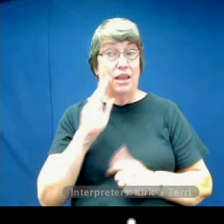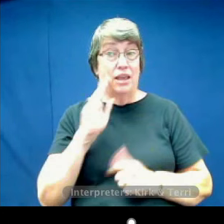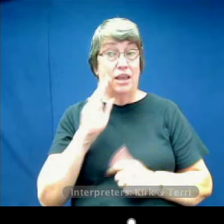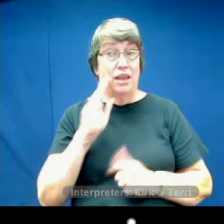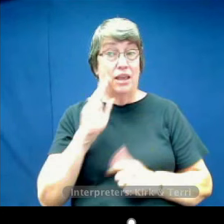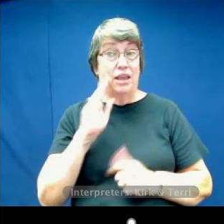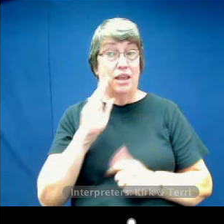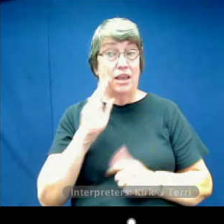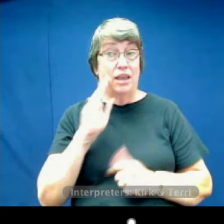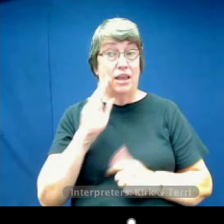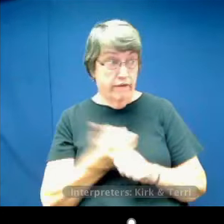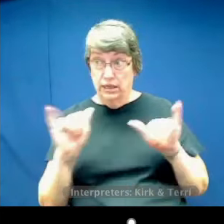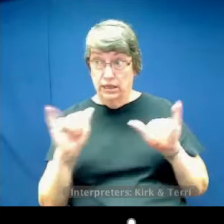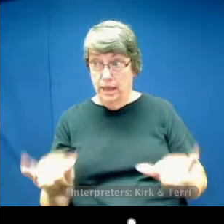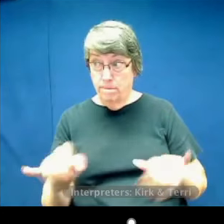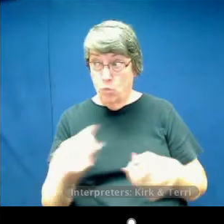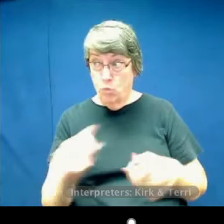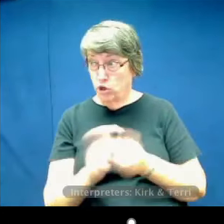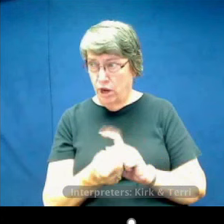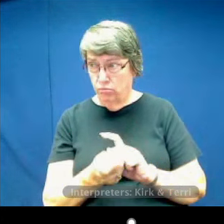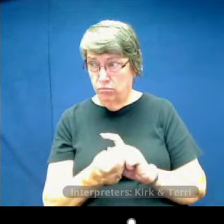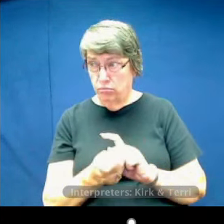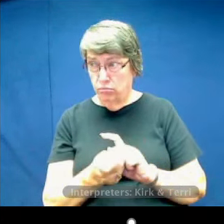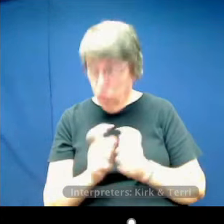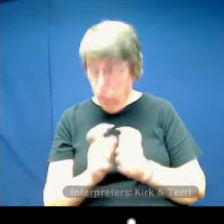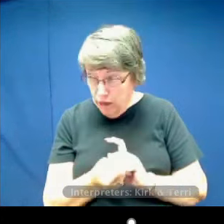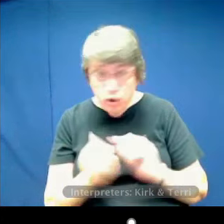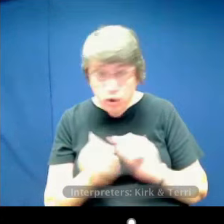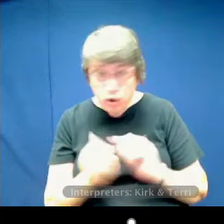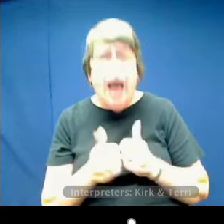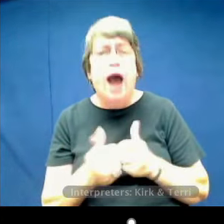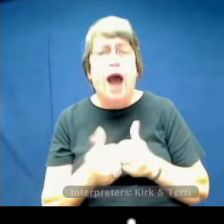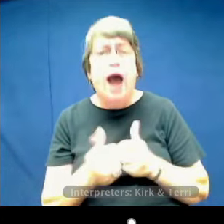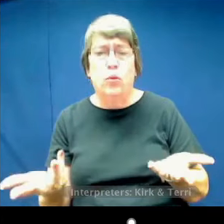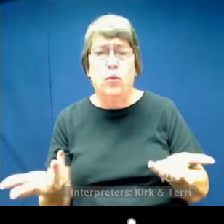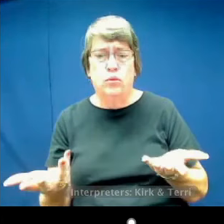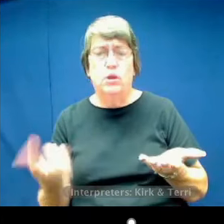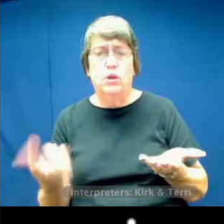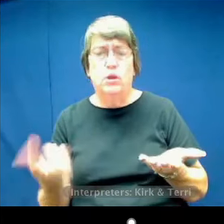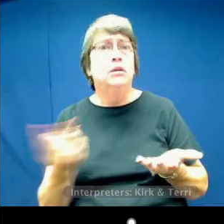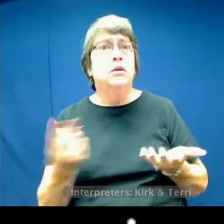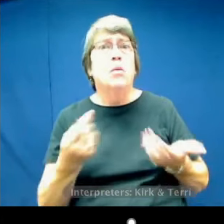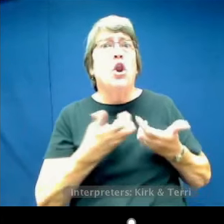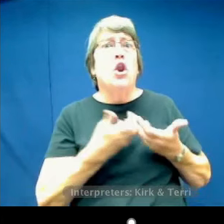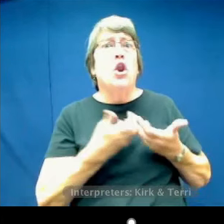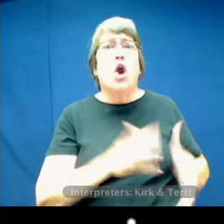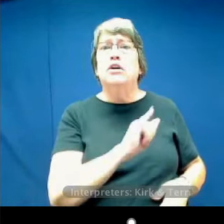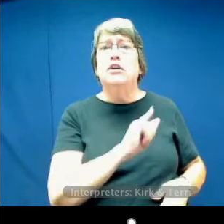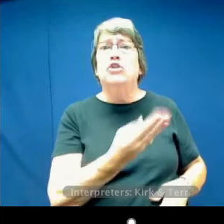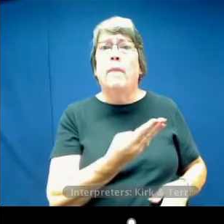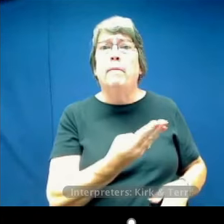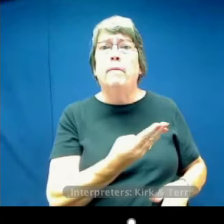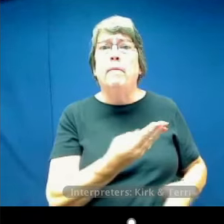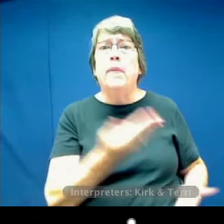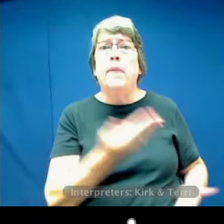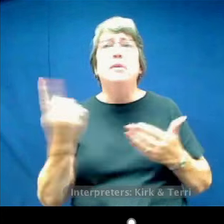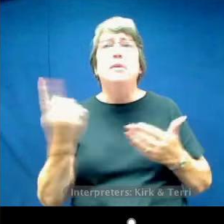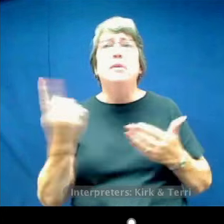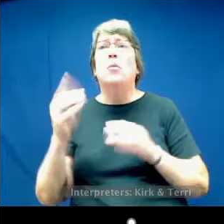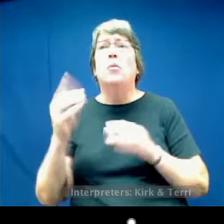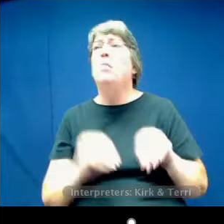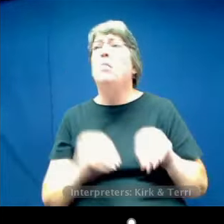changed? And how have they changed? Maybe someone lost their job. Maybe one of the parents moved out of the country.